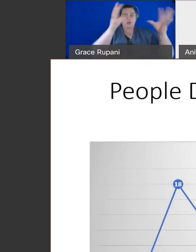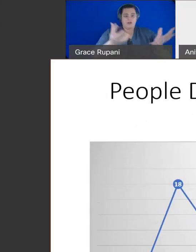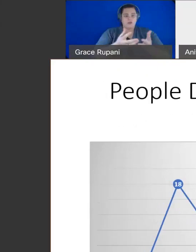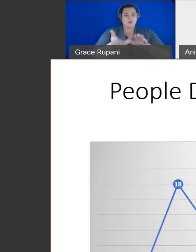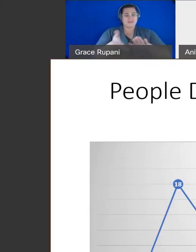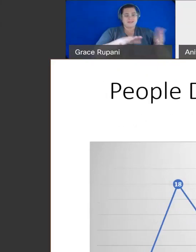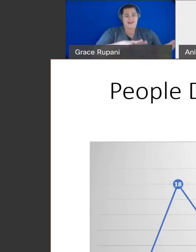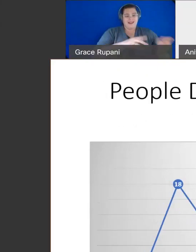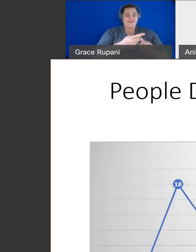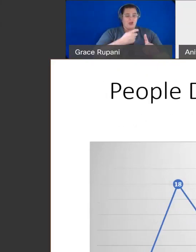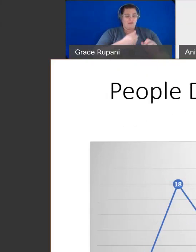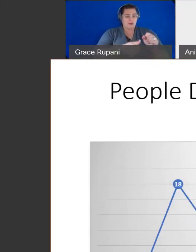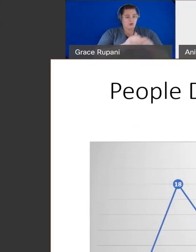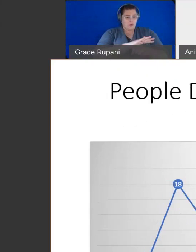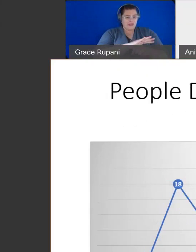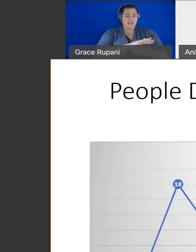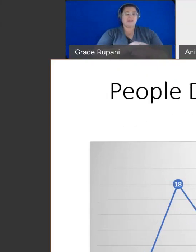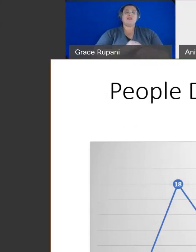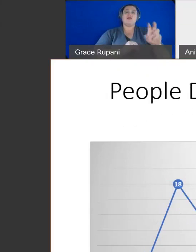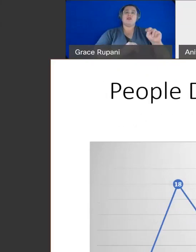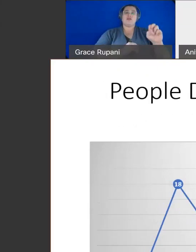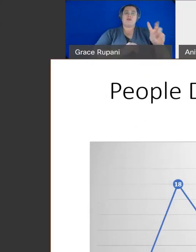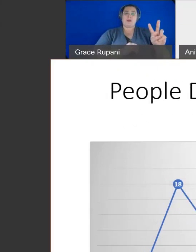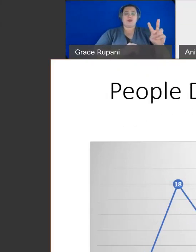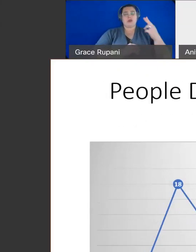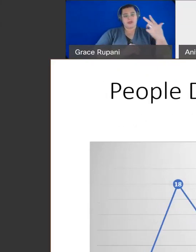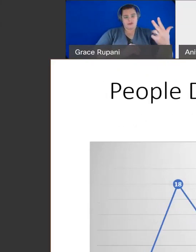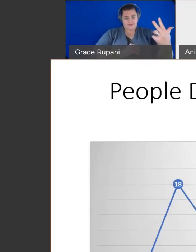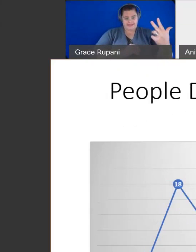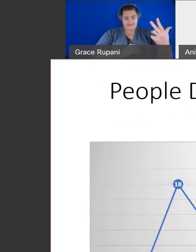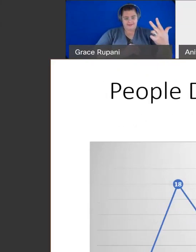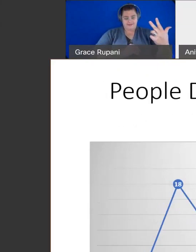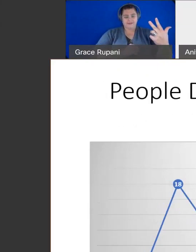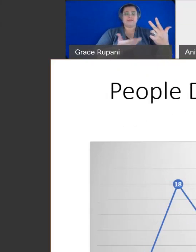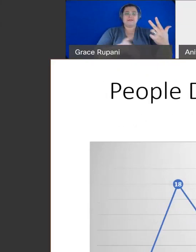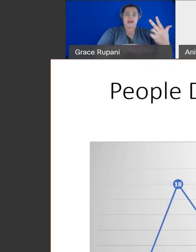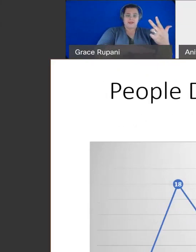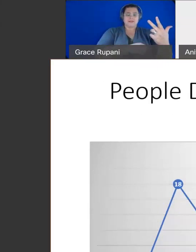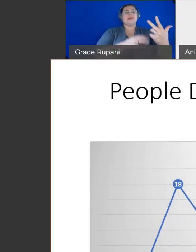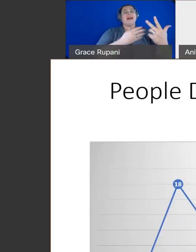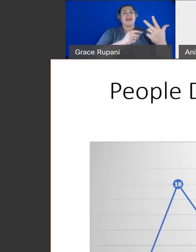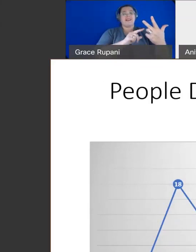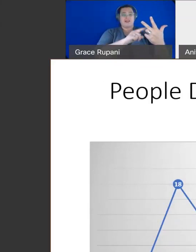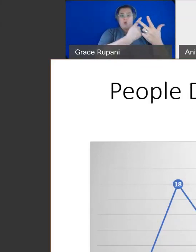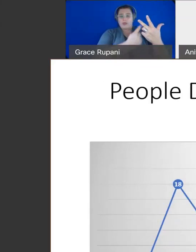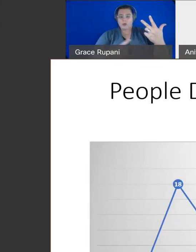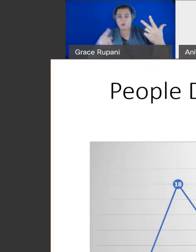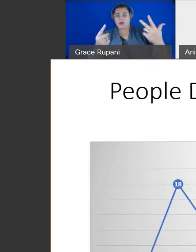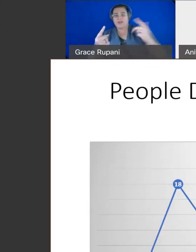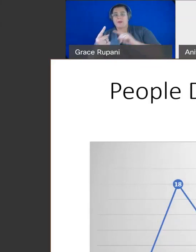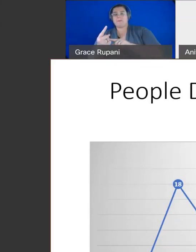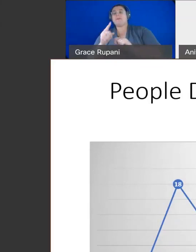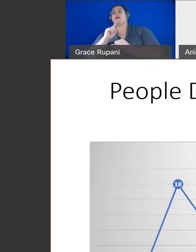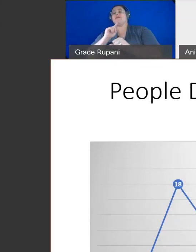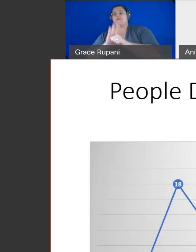3 deaths. Only one of those is so far presumed or confirmed as a COVID-related